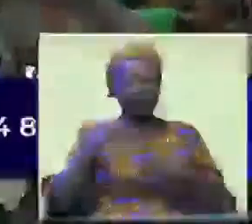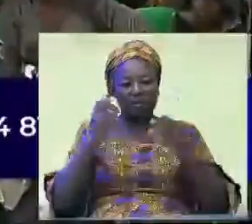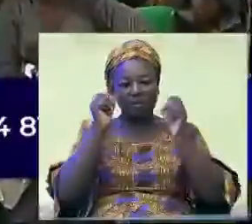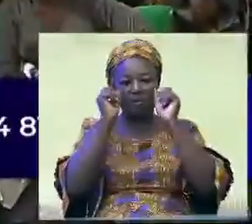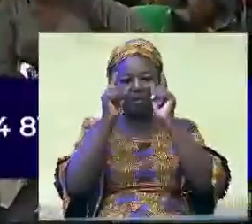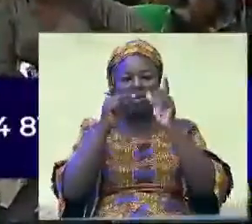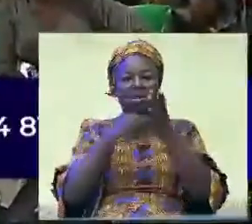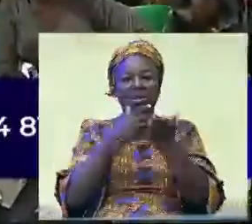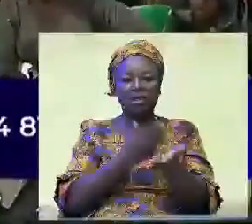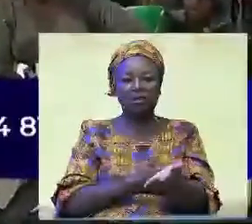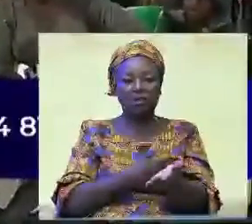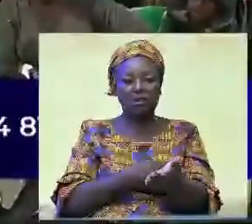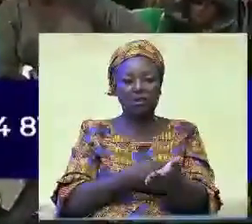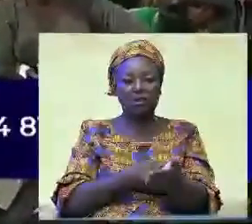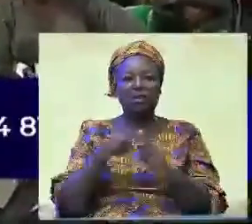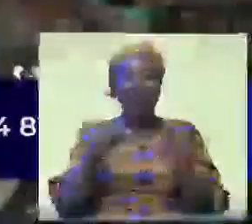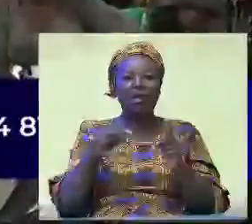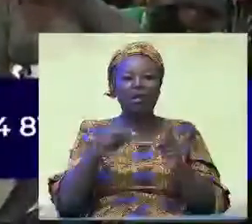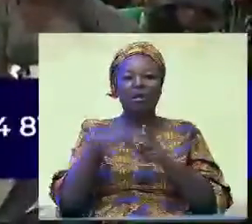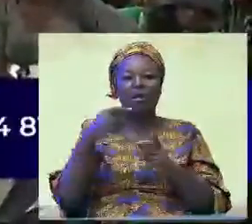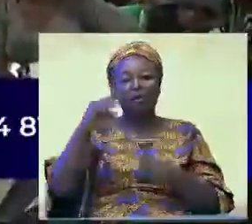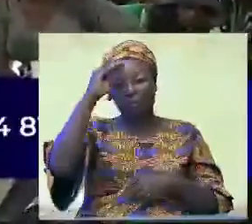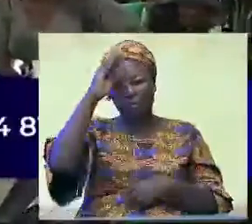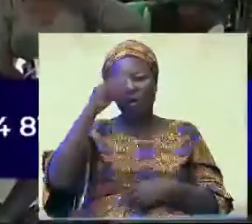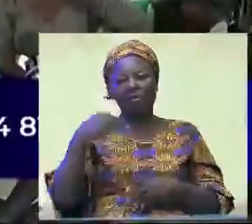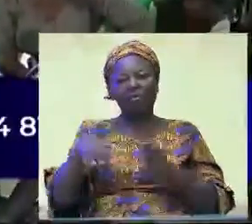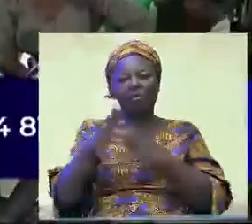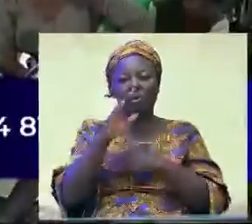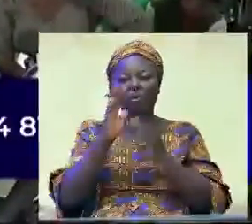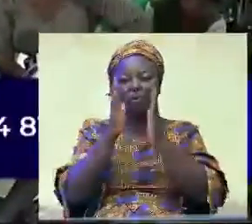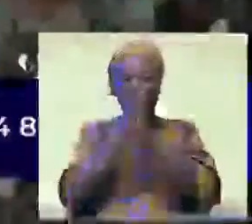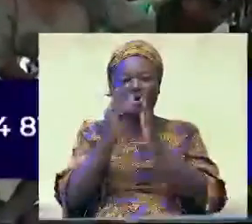worse after she woke up this morning. But